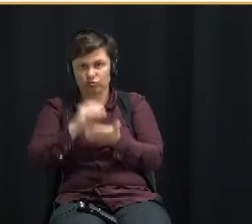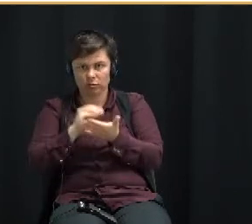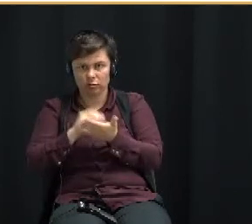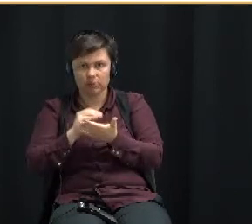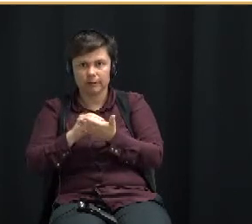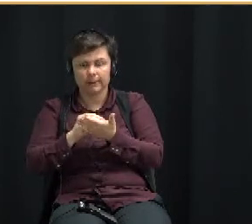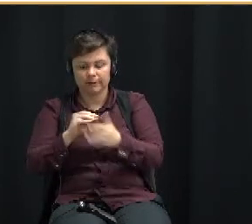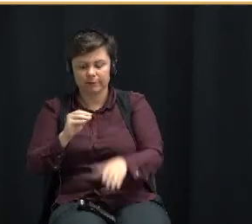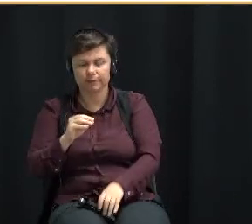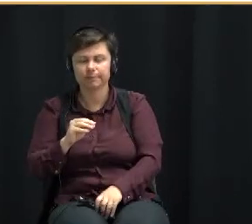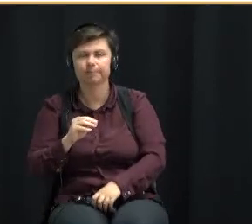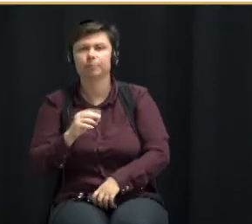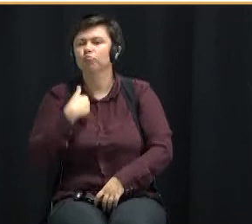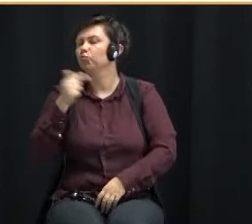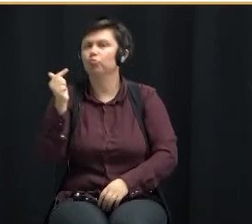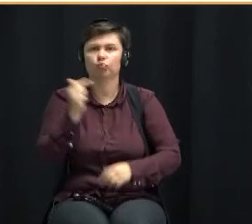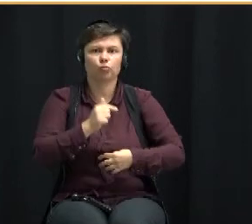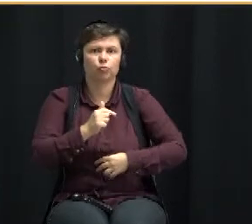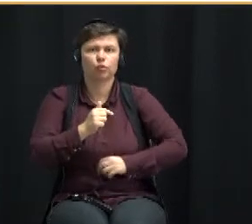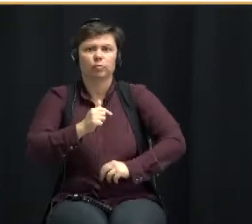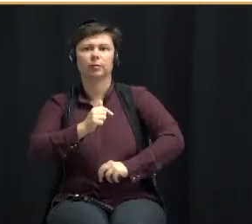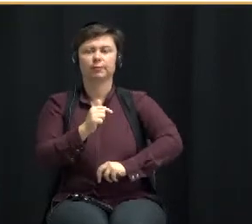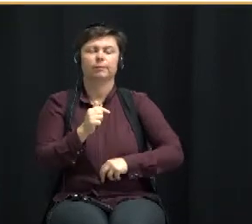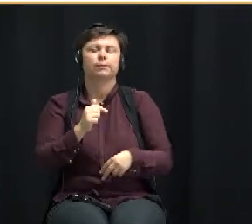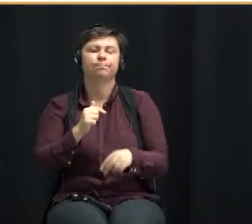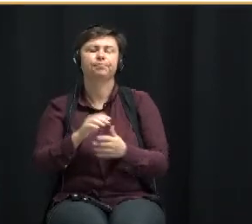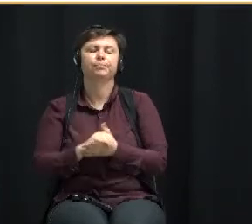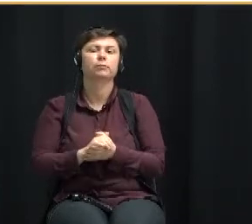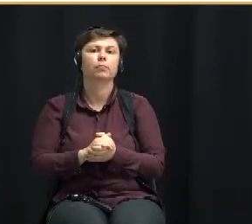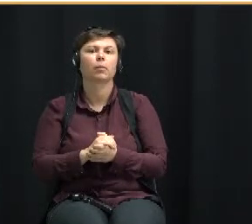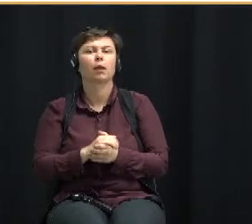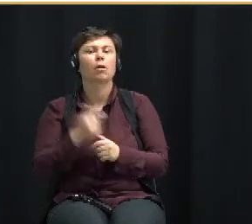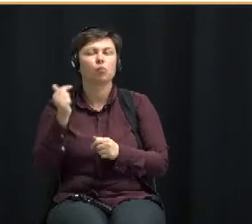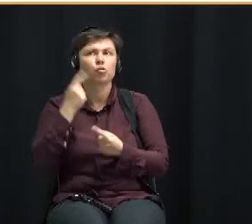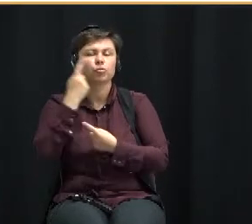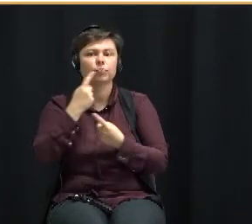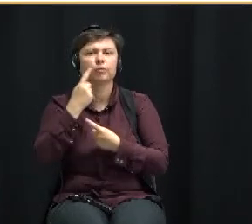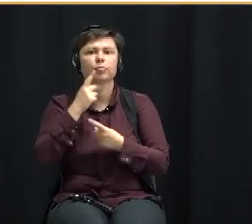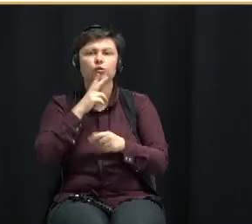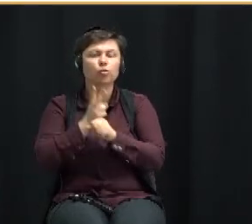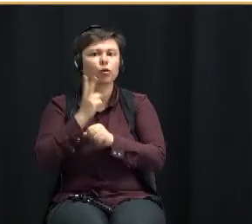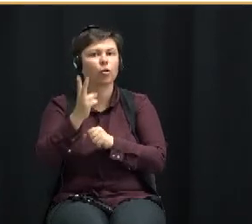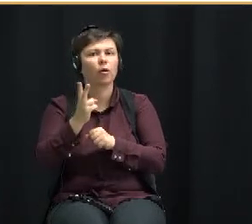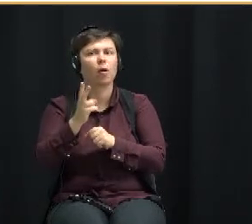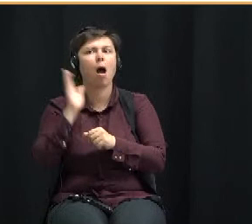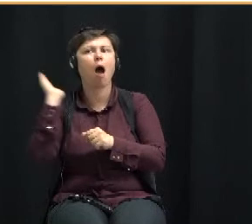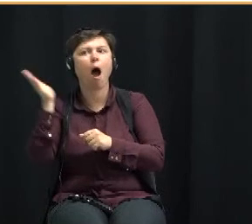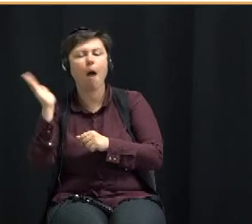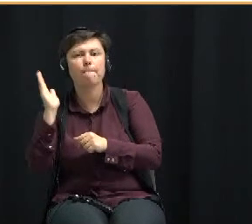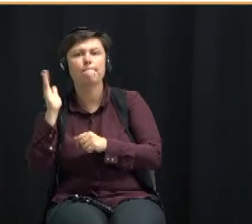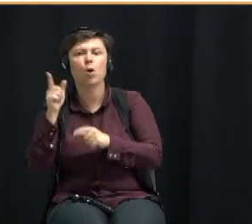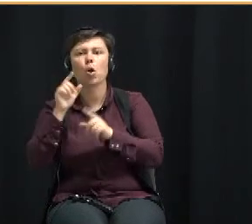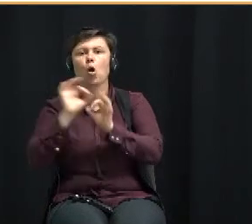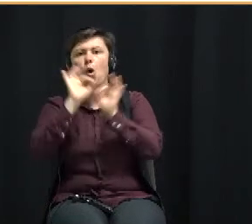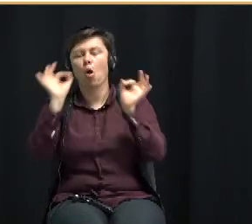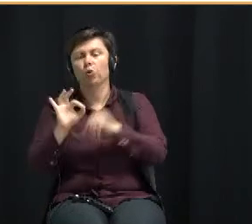on from accessibility to a university design perspective, because then you will ensure participating in a society on